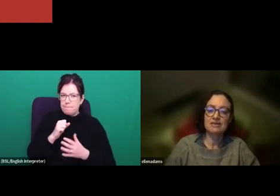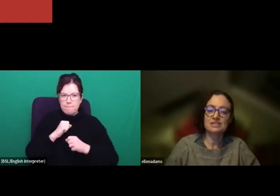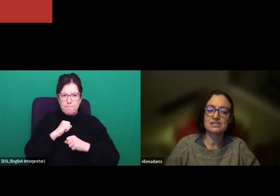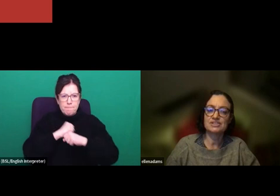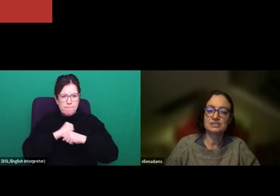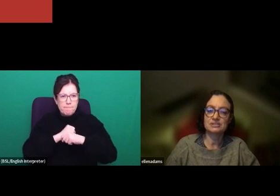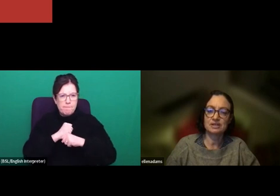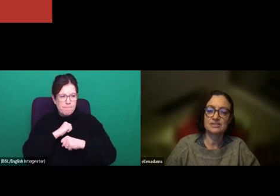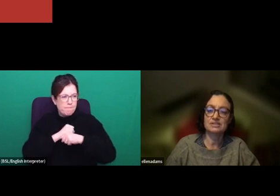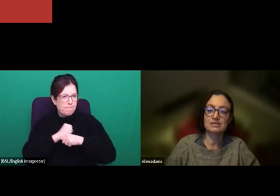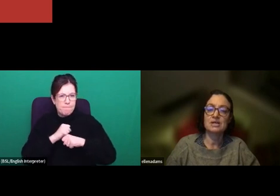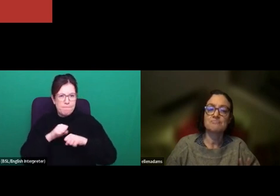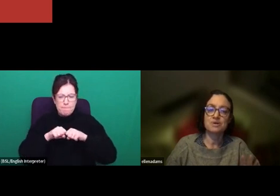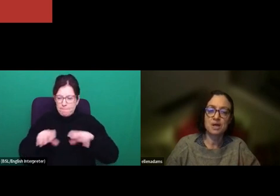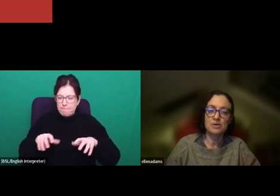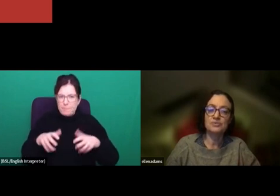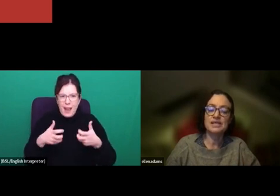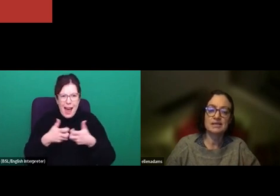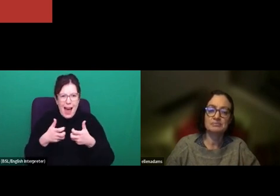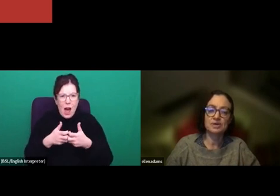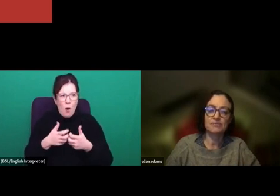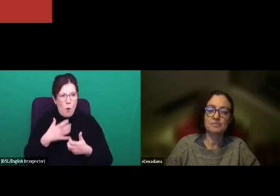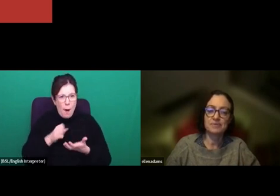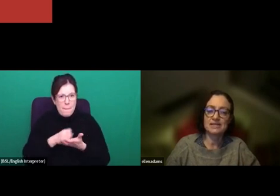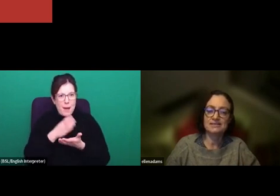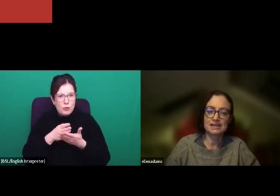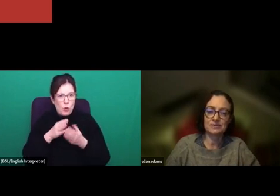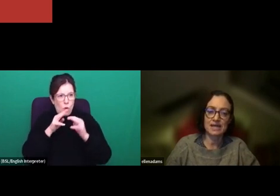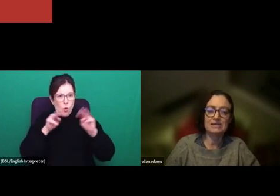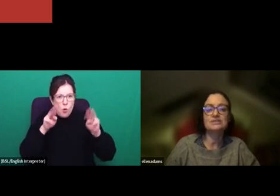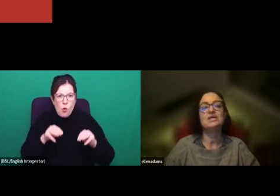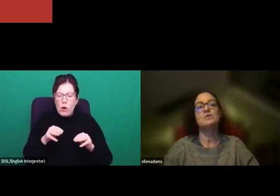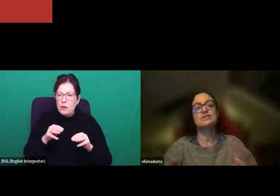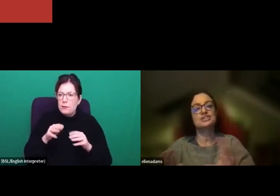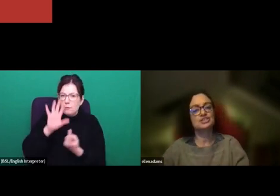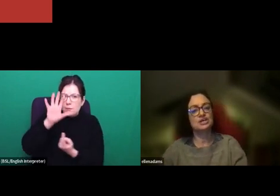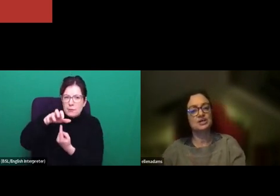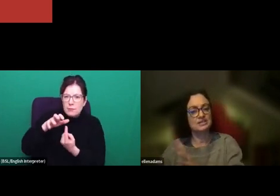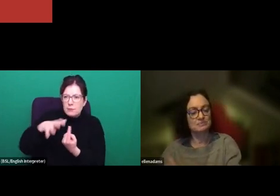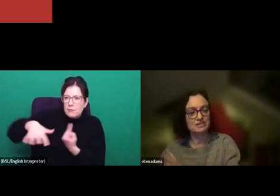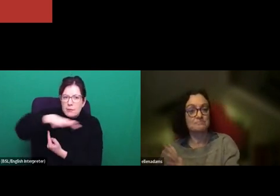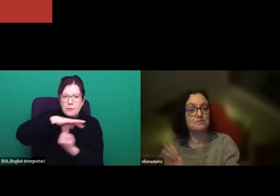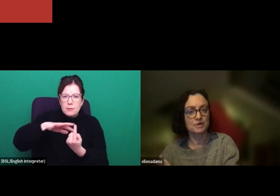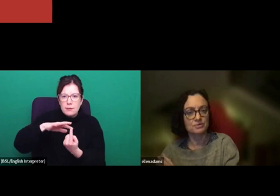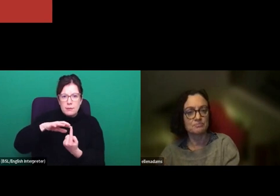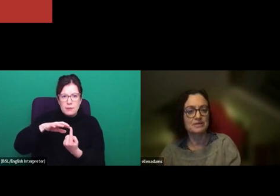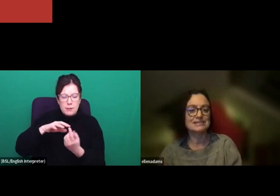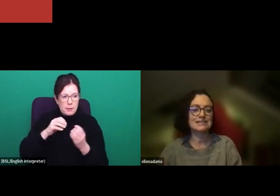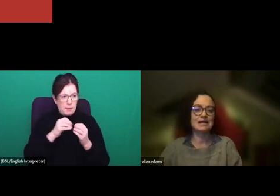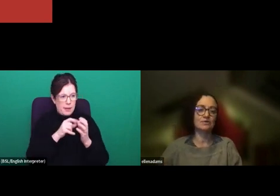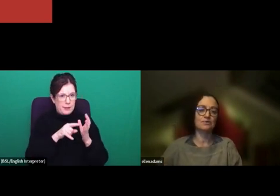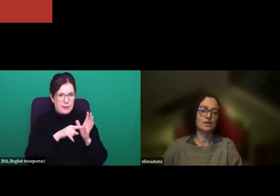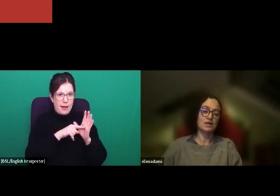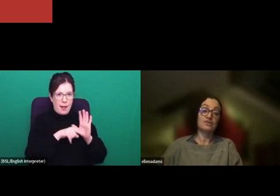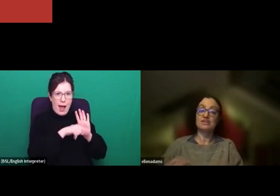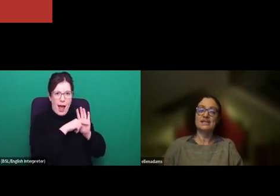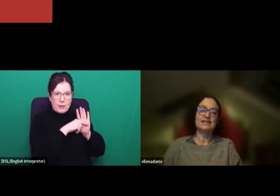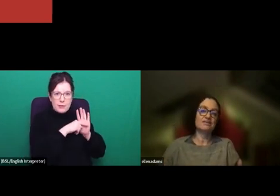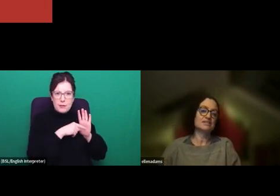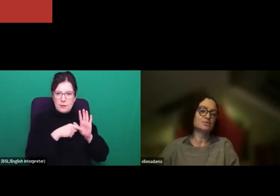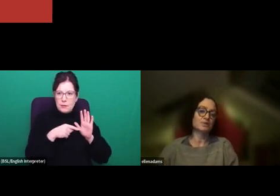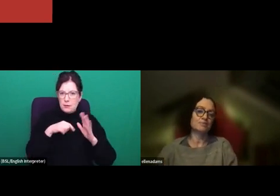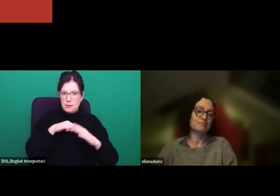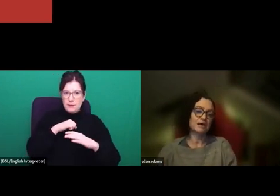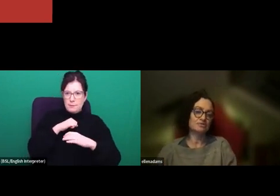museums and heritage sites promote the aims of the BSL Act, which in turn is meant to promote BSL,